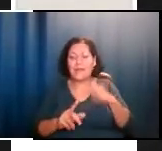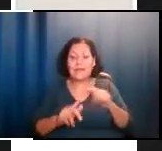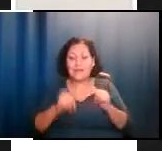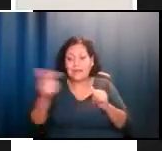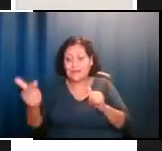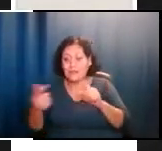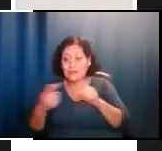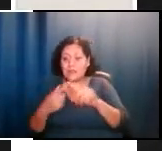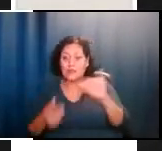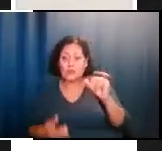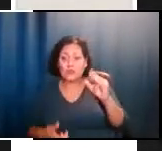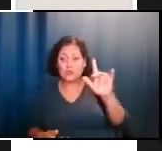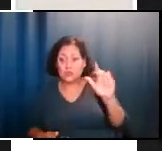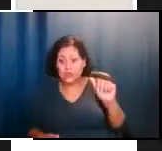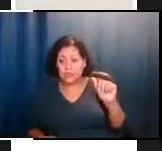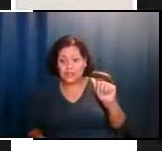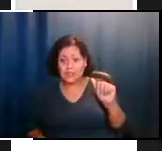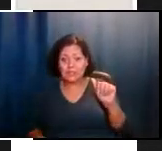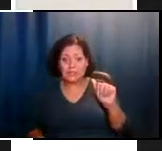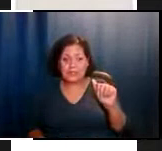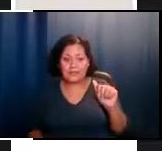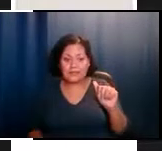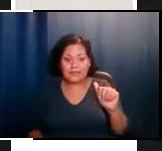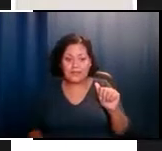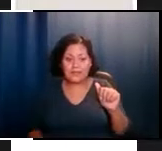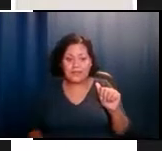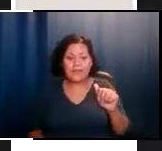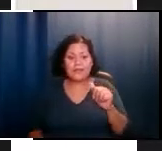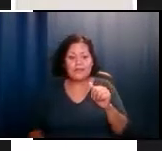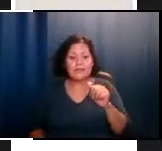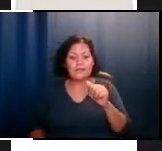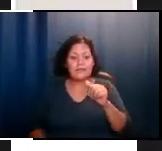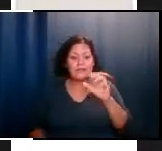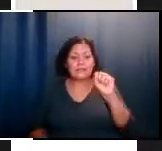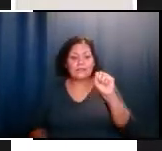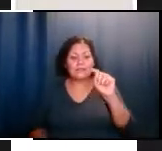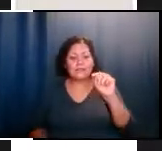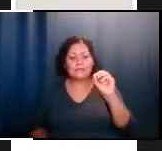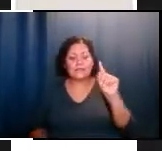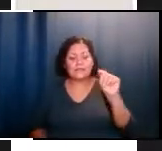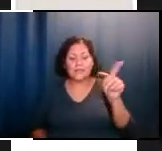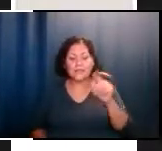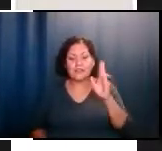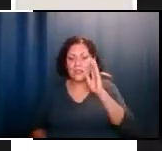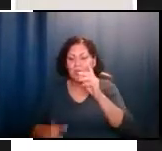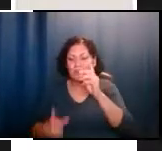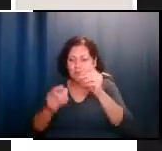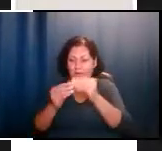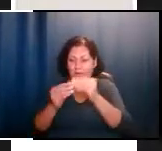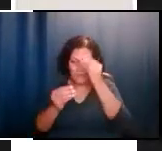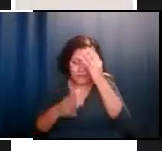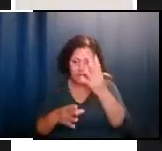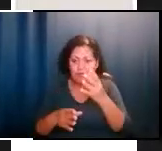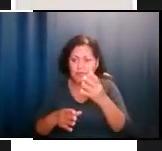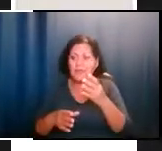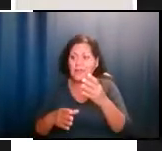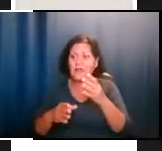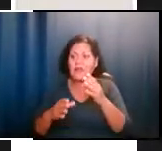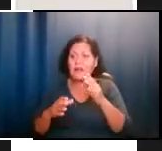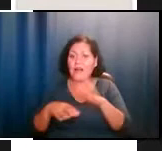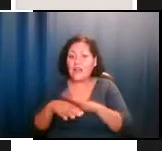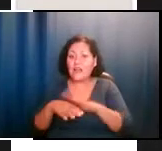Julia Stotts, who's going to give you a little bit more detail on your role and the part that you can play in helping